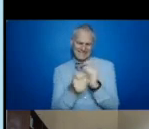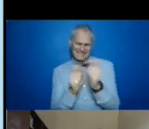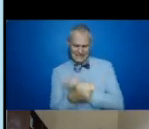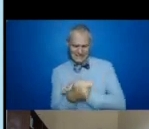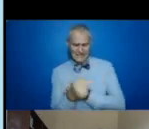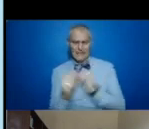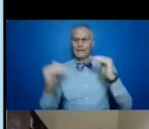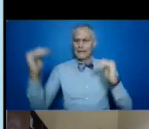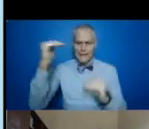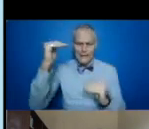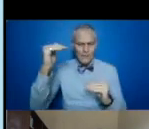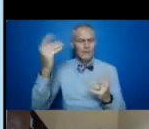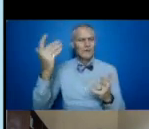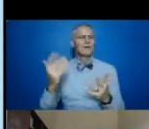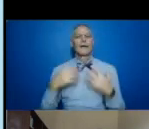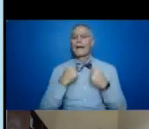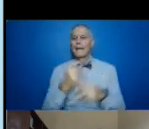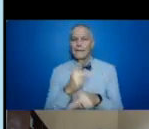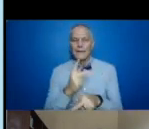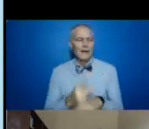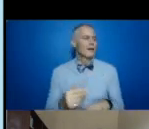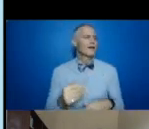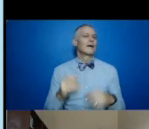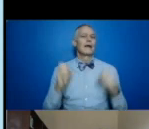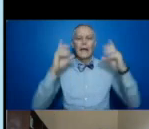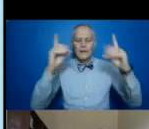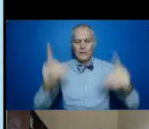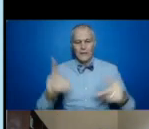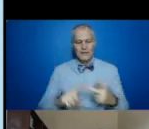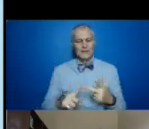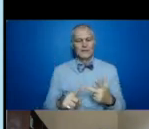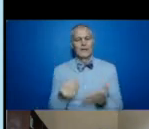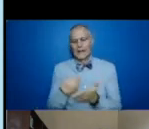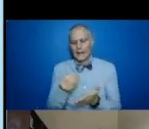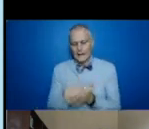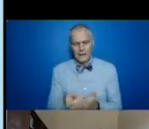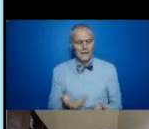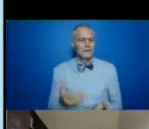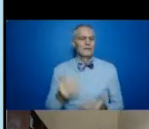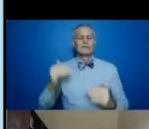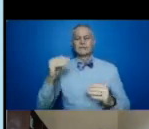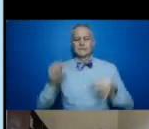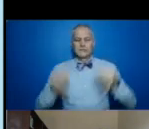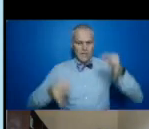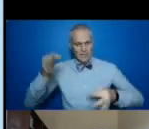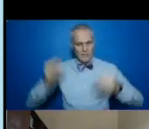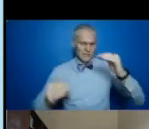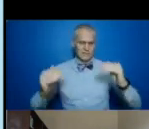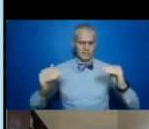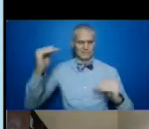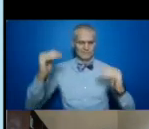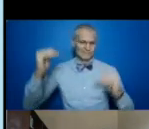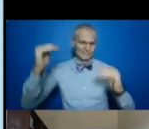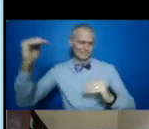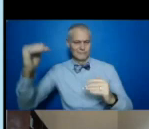inequities in healthcare, in education, in economics, in the justice system, in just living,